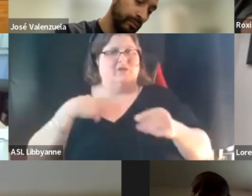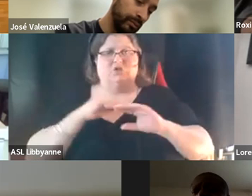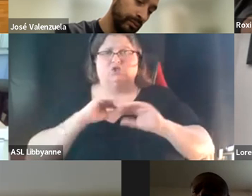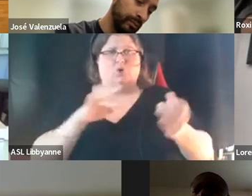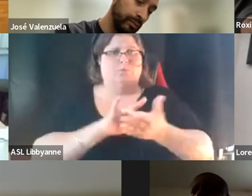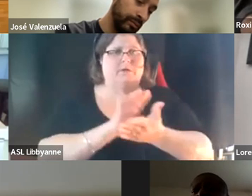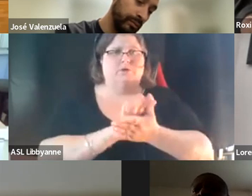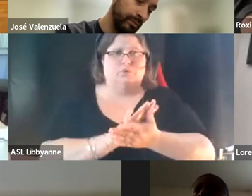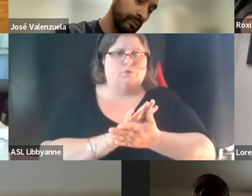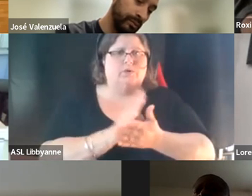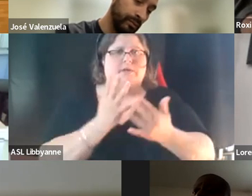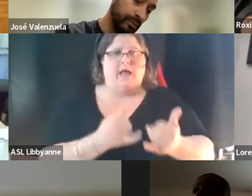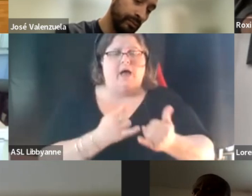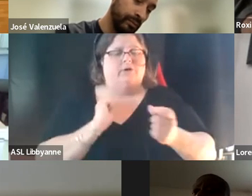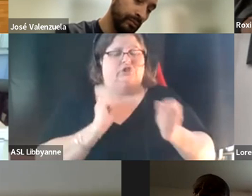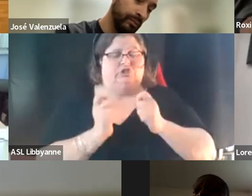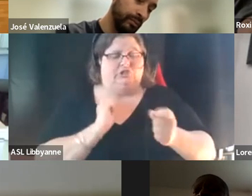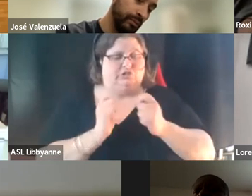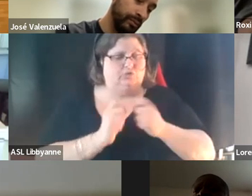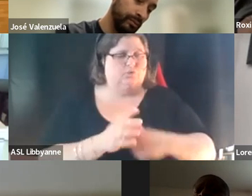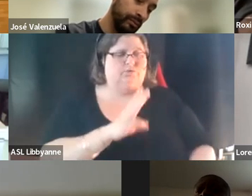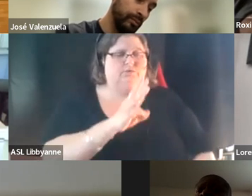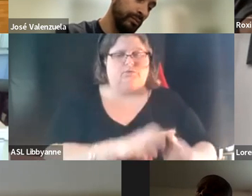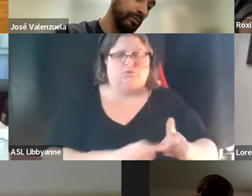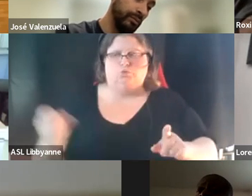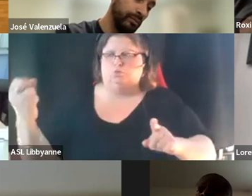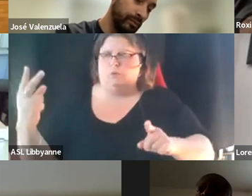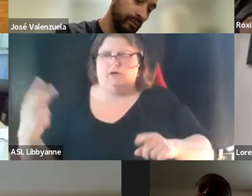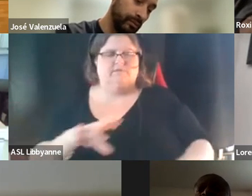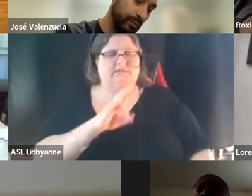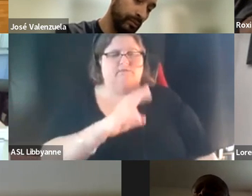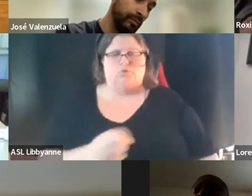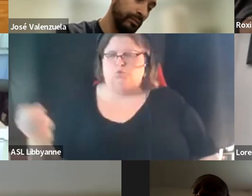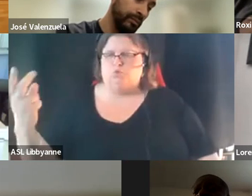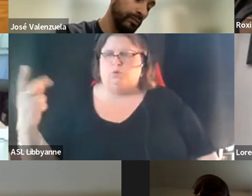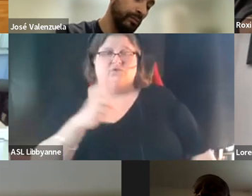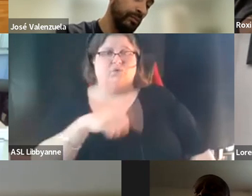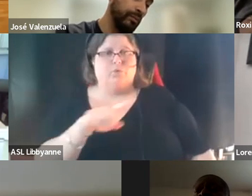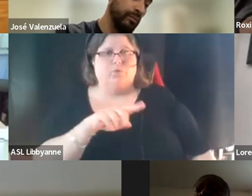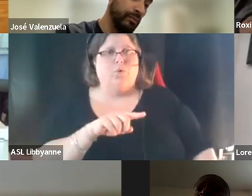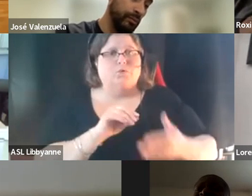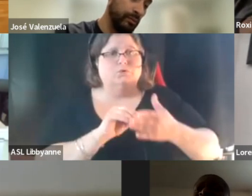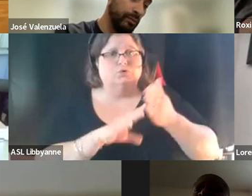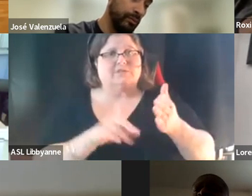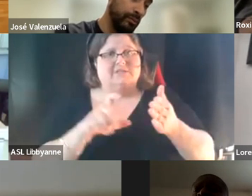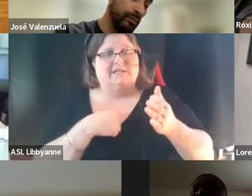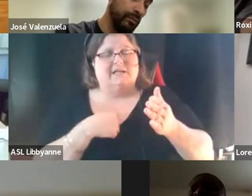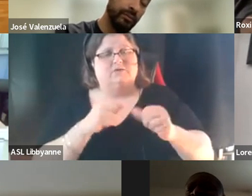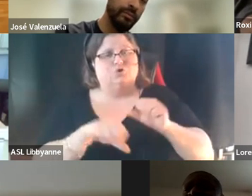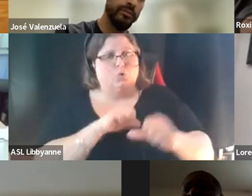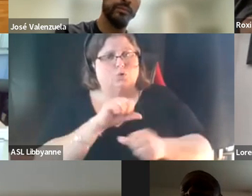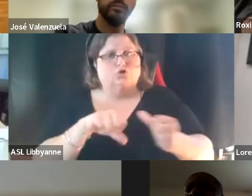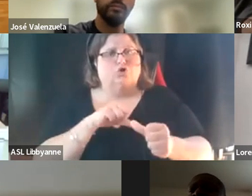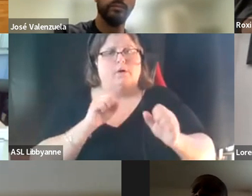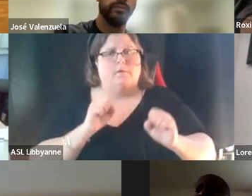grade reconfigurations that are going on, you're going 6 to 12, 7 to 12. Those students also need social and emotional and academic